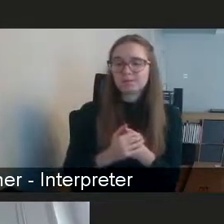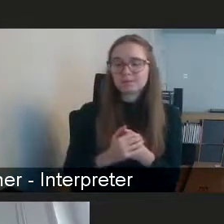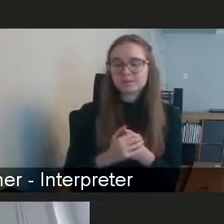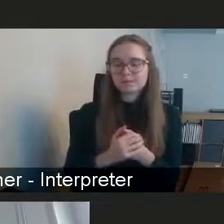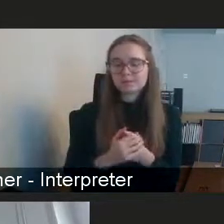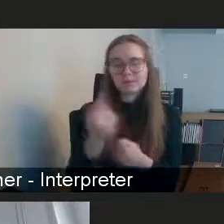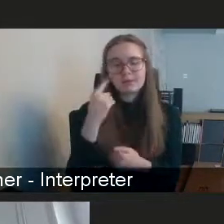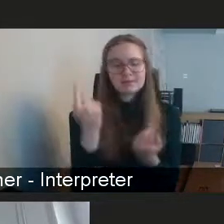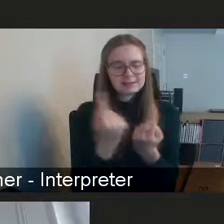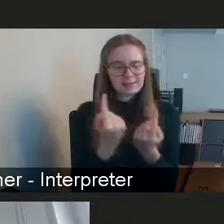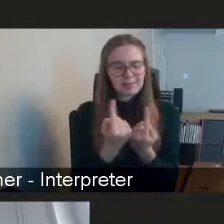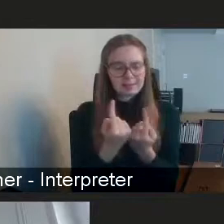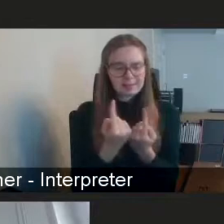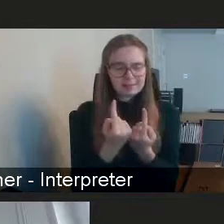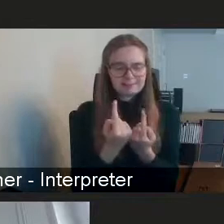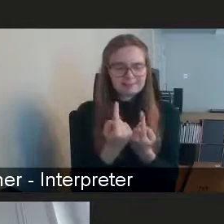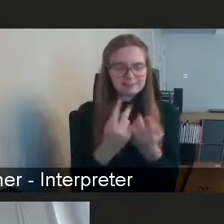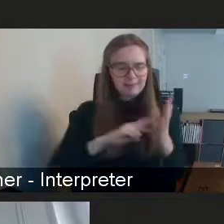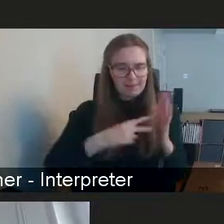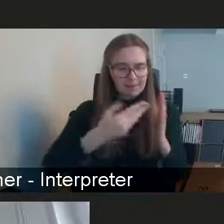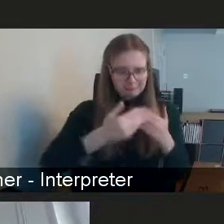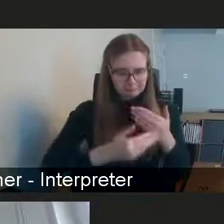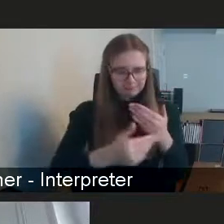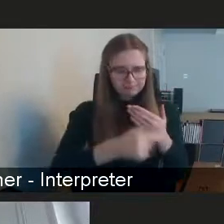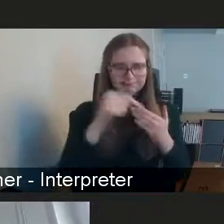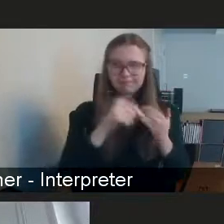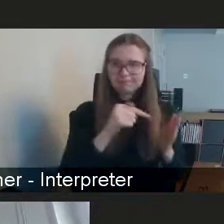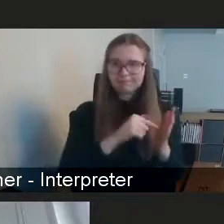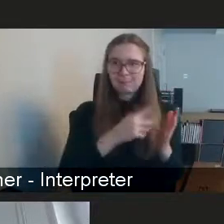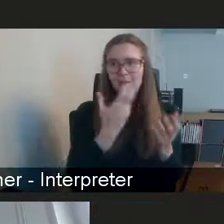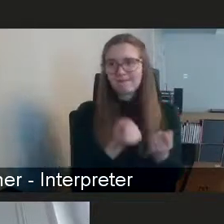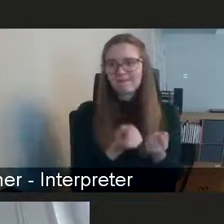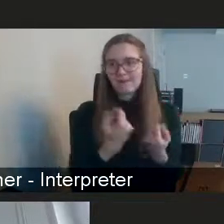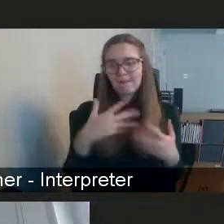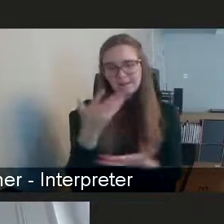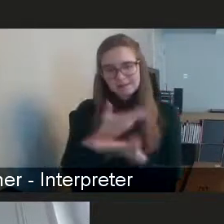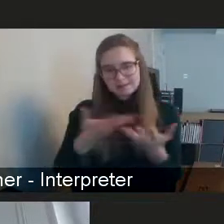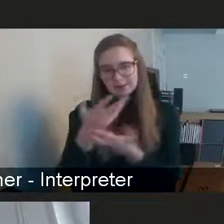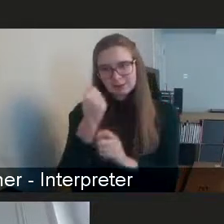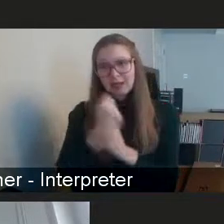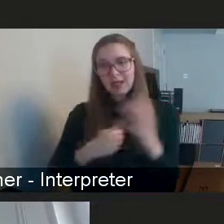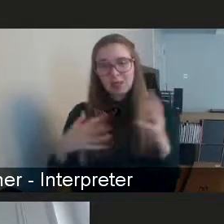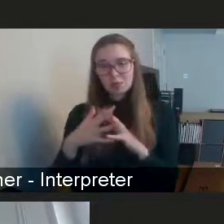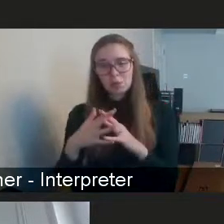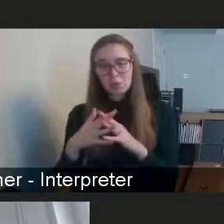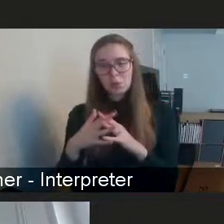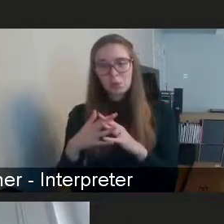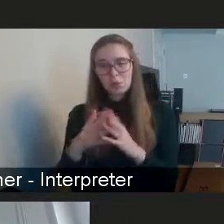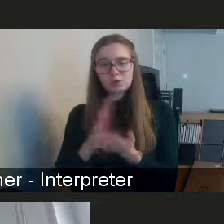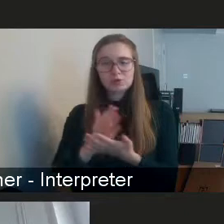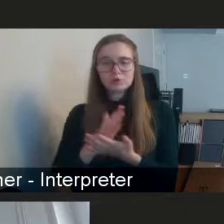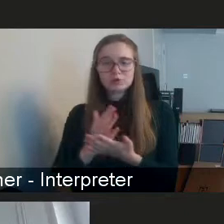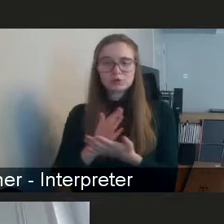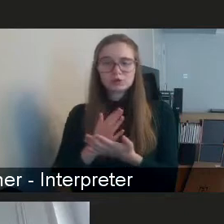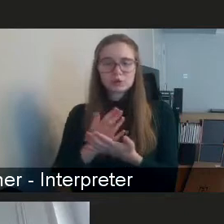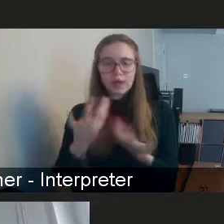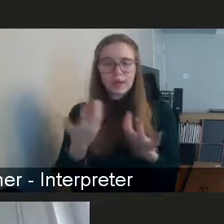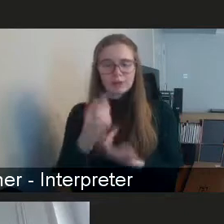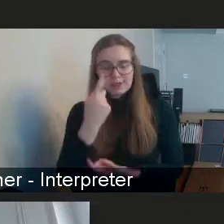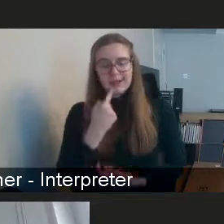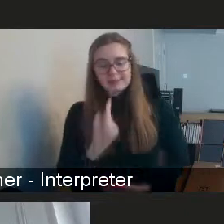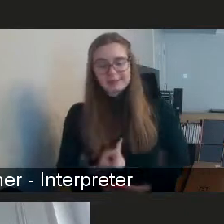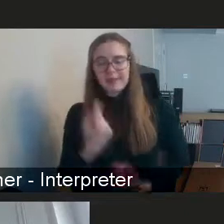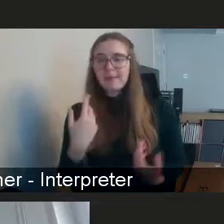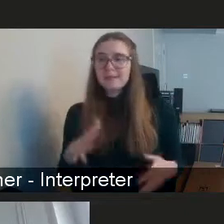something that's very much on the agenda, and there are discussions, you know, certainly in Glasgow's context. I'm not sure how much I'm able to see, but there are